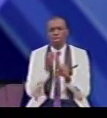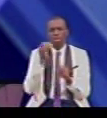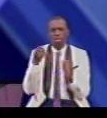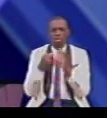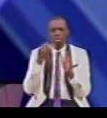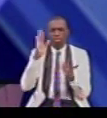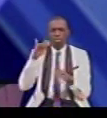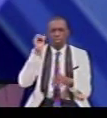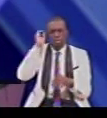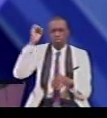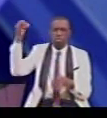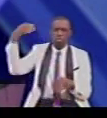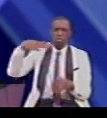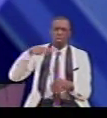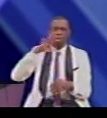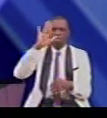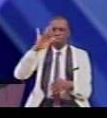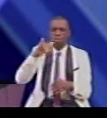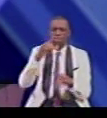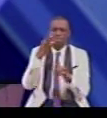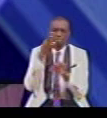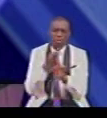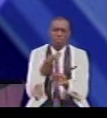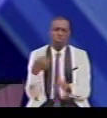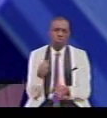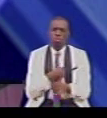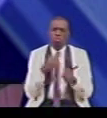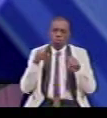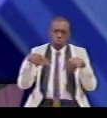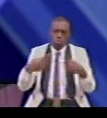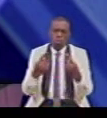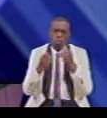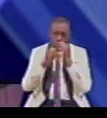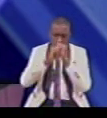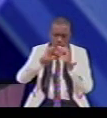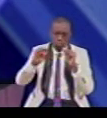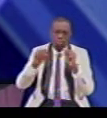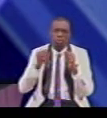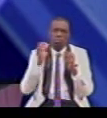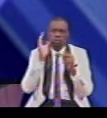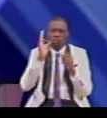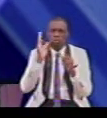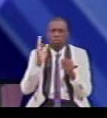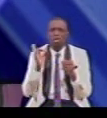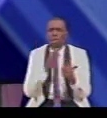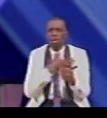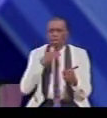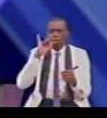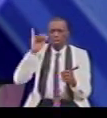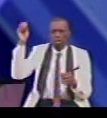by faith we go and surely will make it